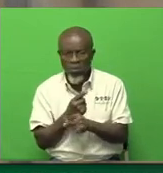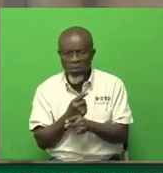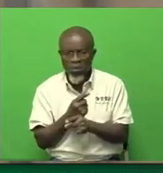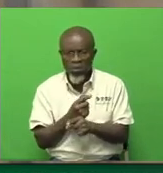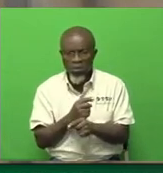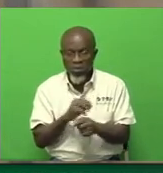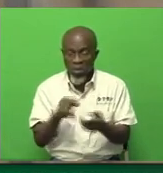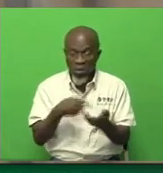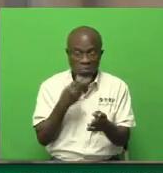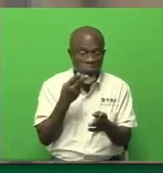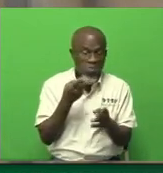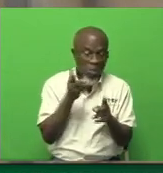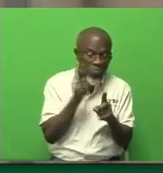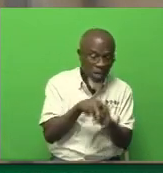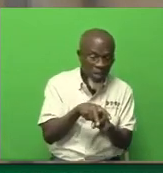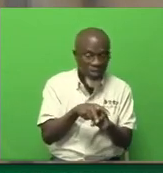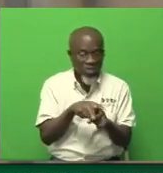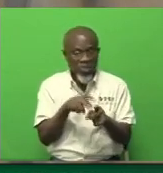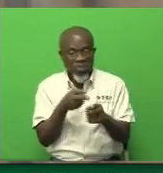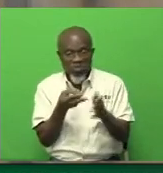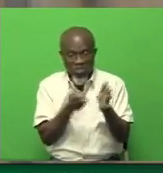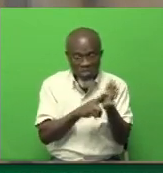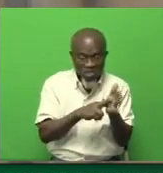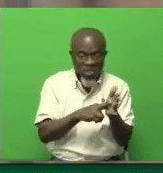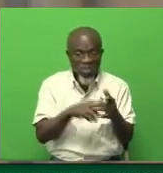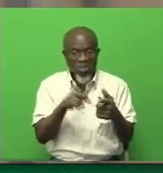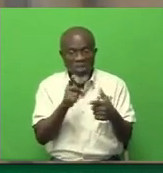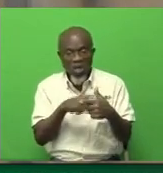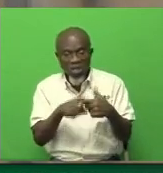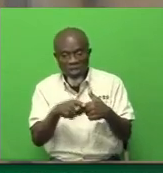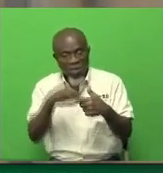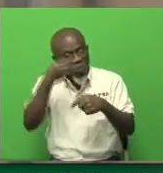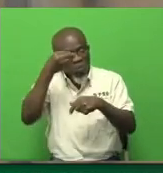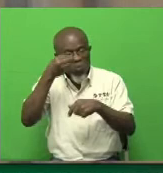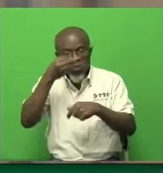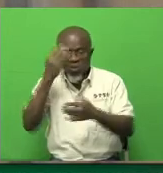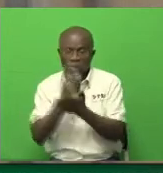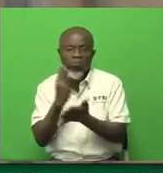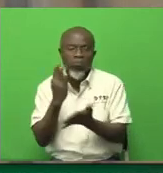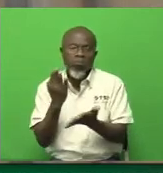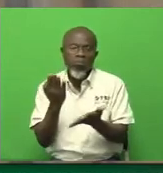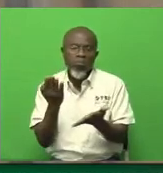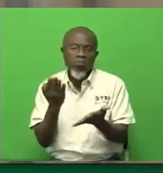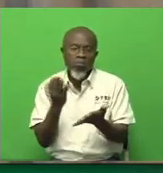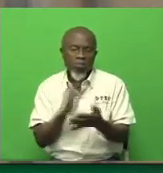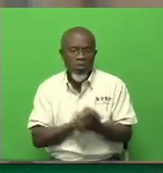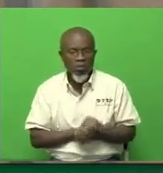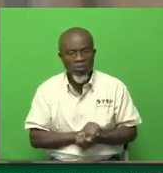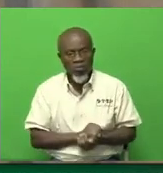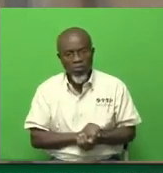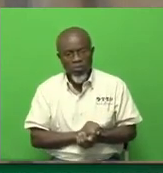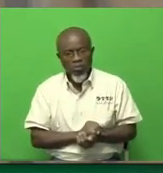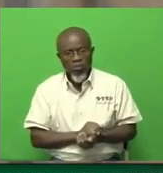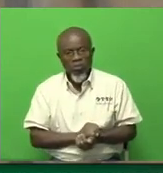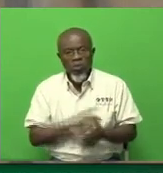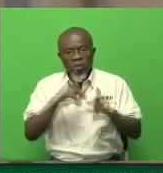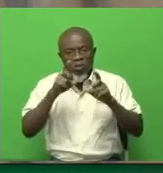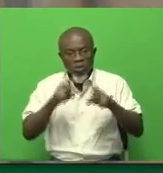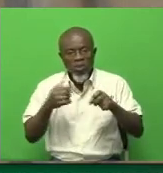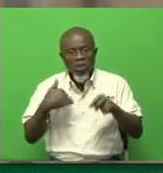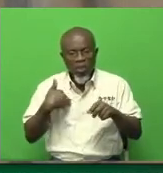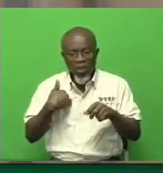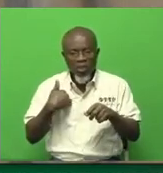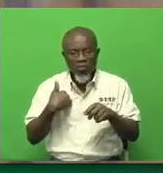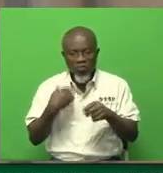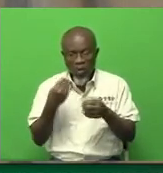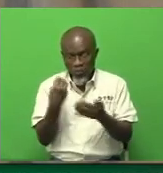we do not have money to waste like that we have money to apply to persons who are serious about their